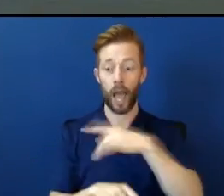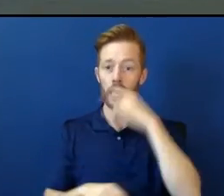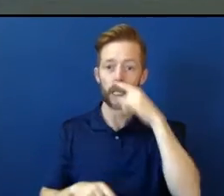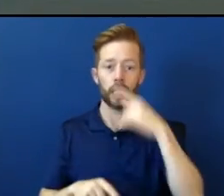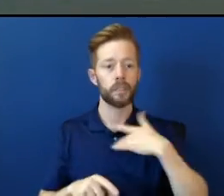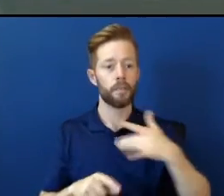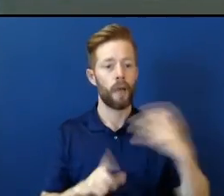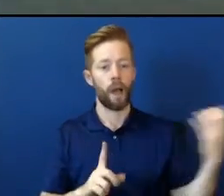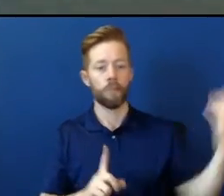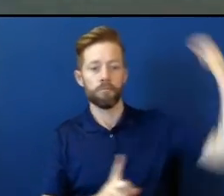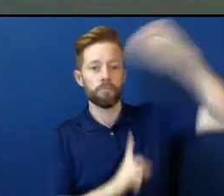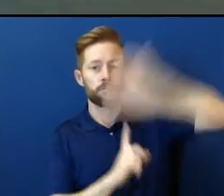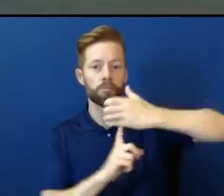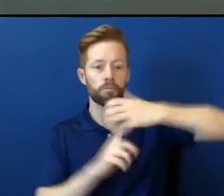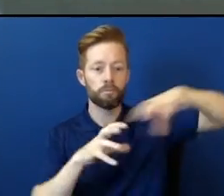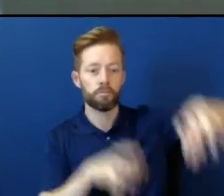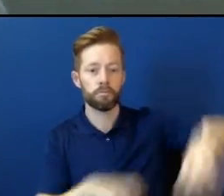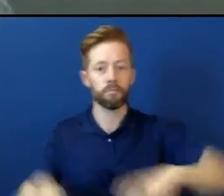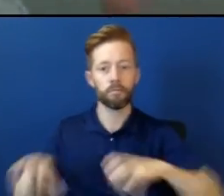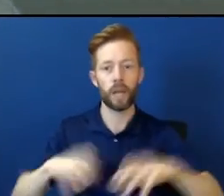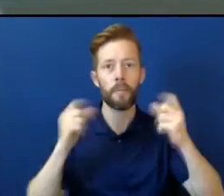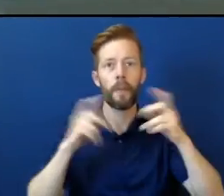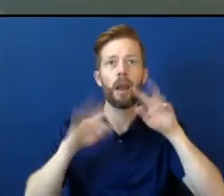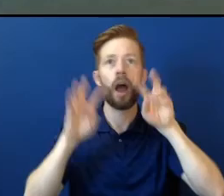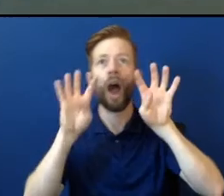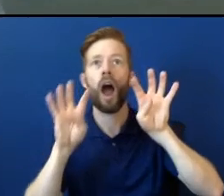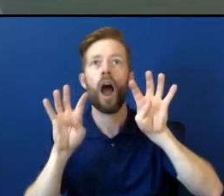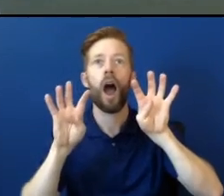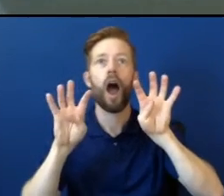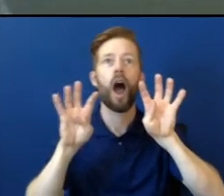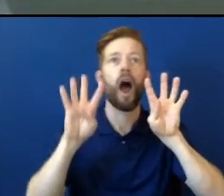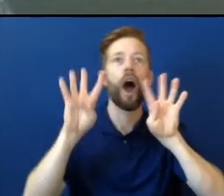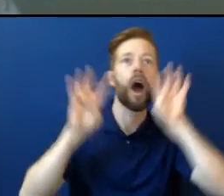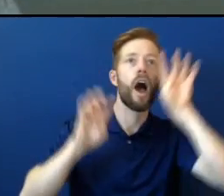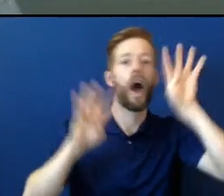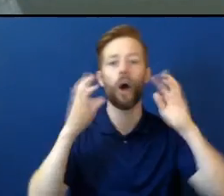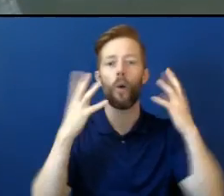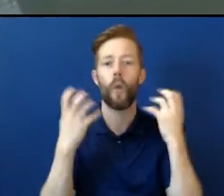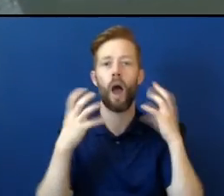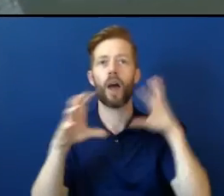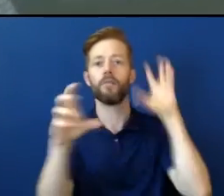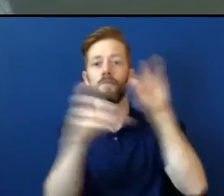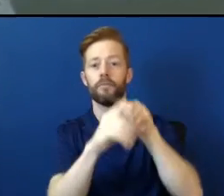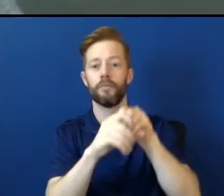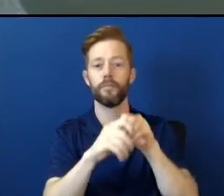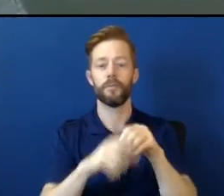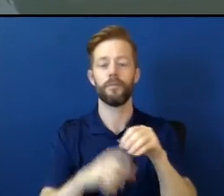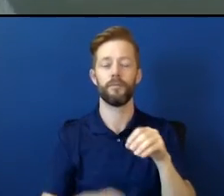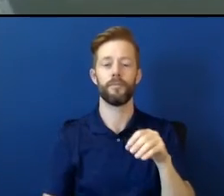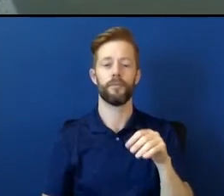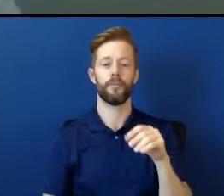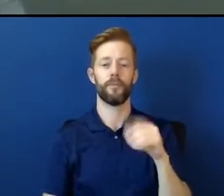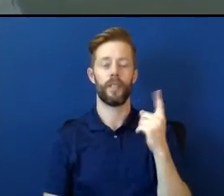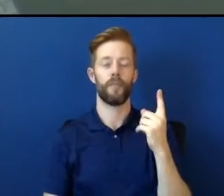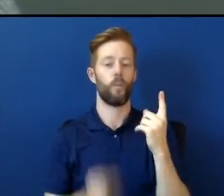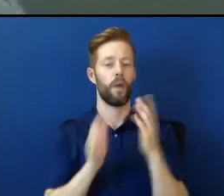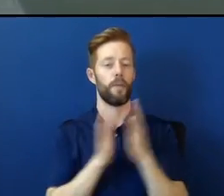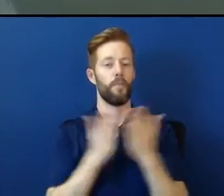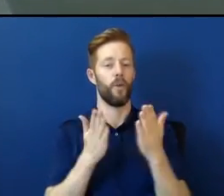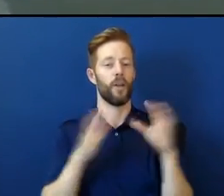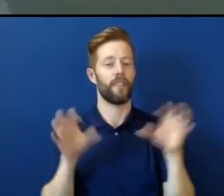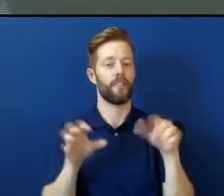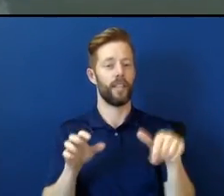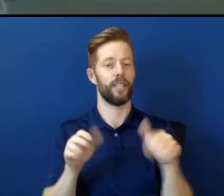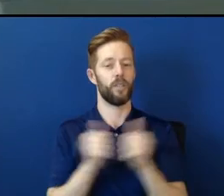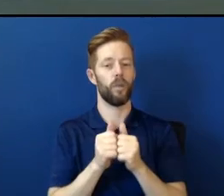get into it. And then a lot of kids want to get into it. It becomes, there's a book that I've done this